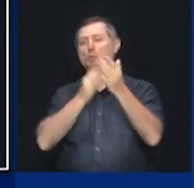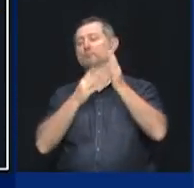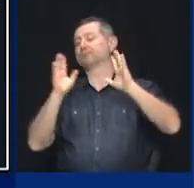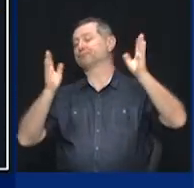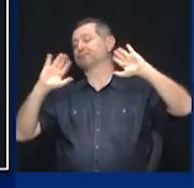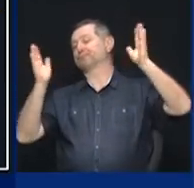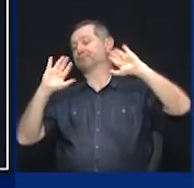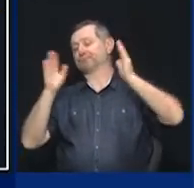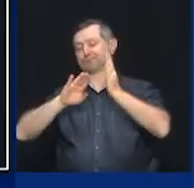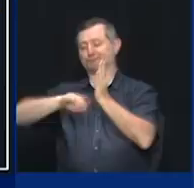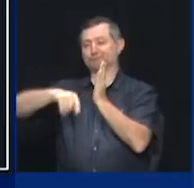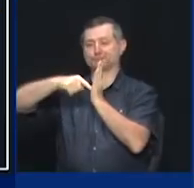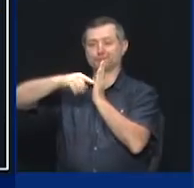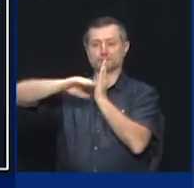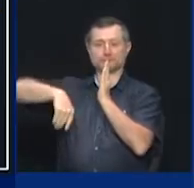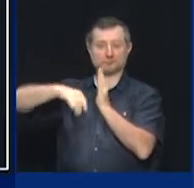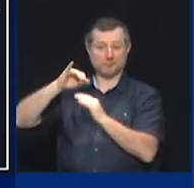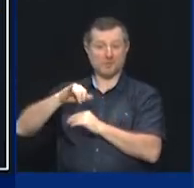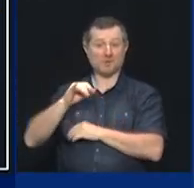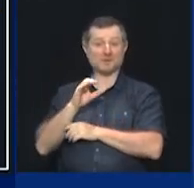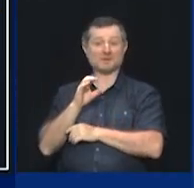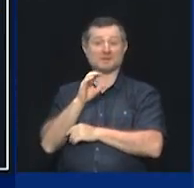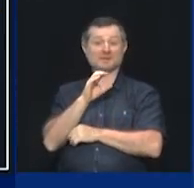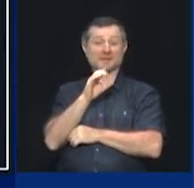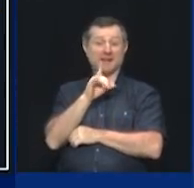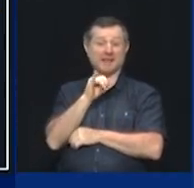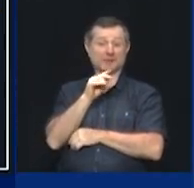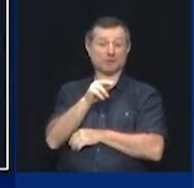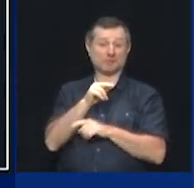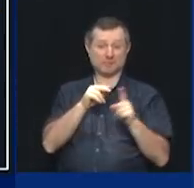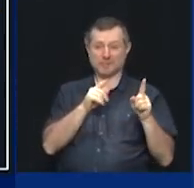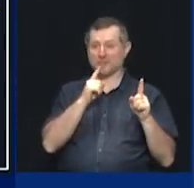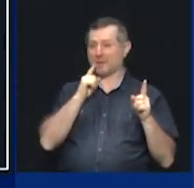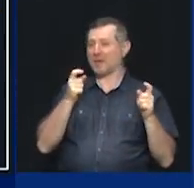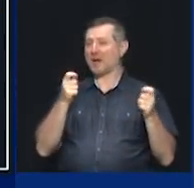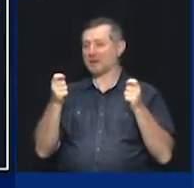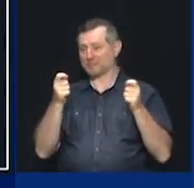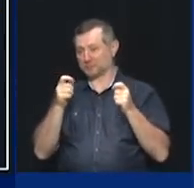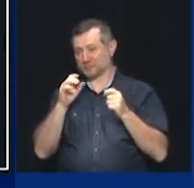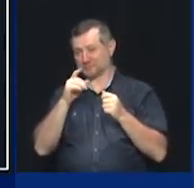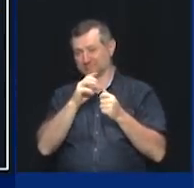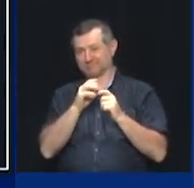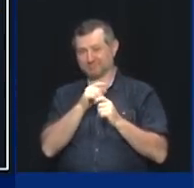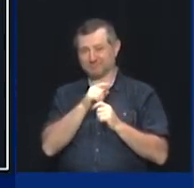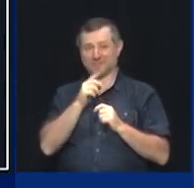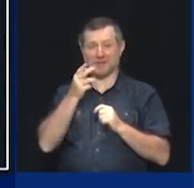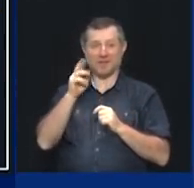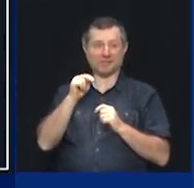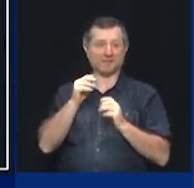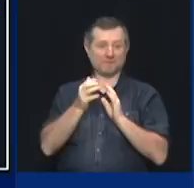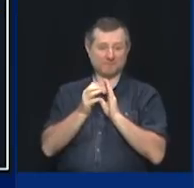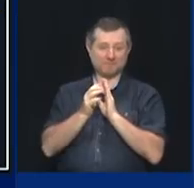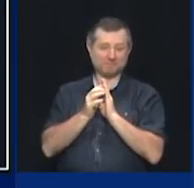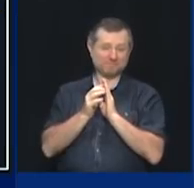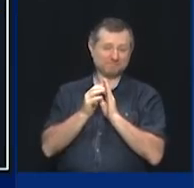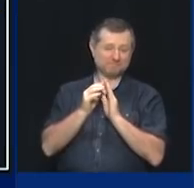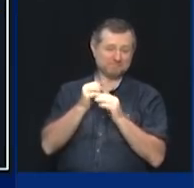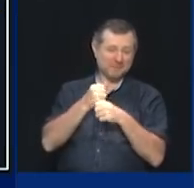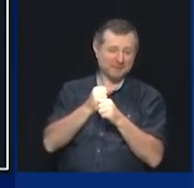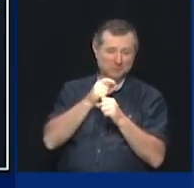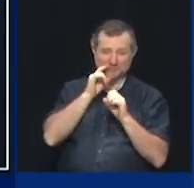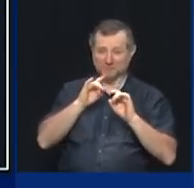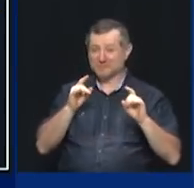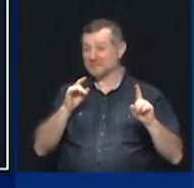Clinton administration, we had the gun manufacturers who were being sued by cities, by